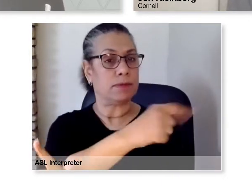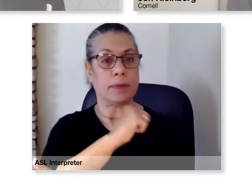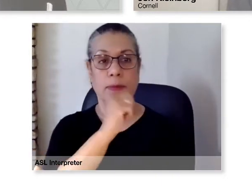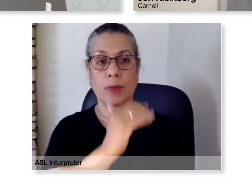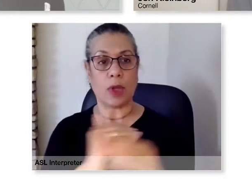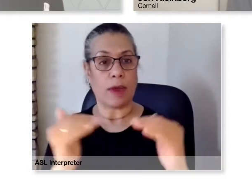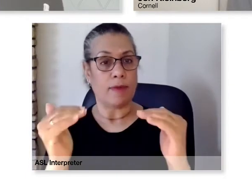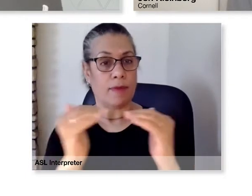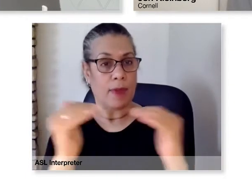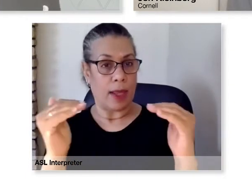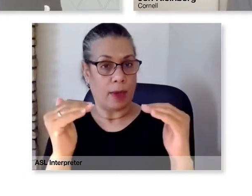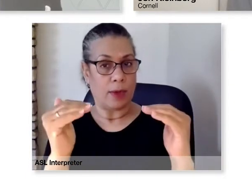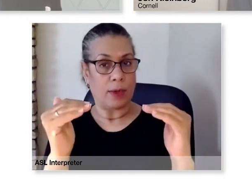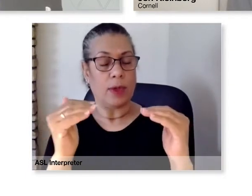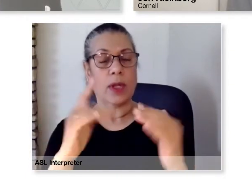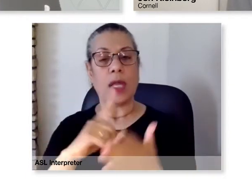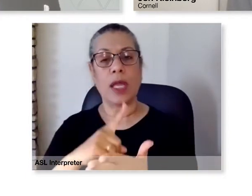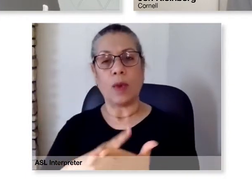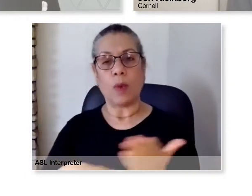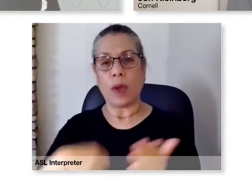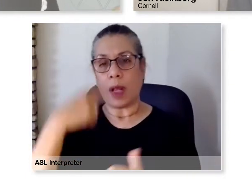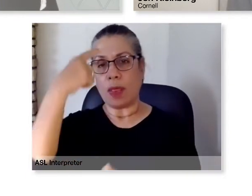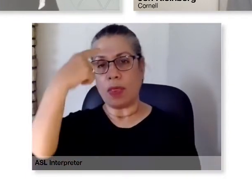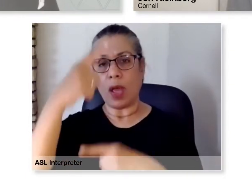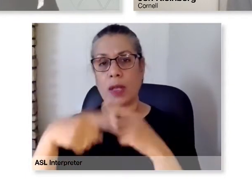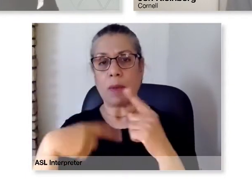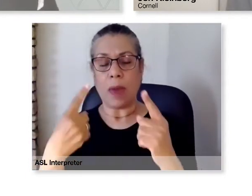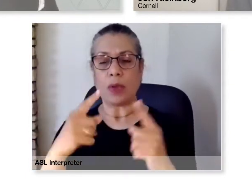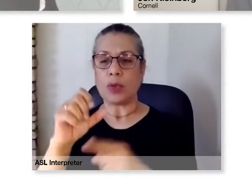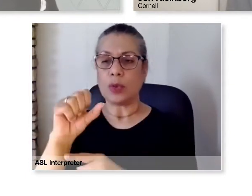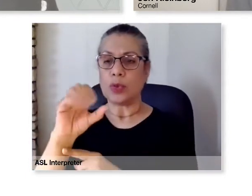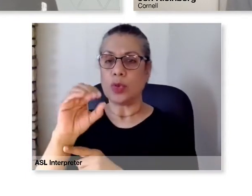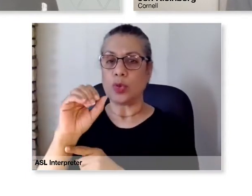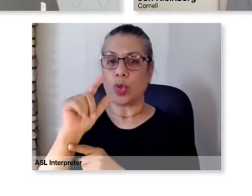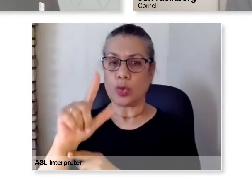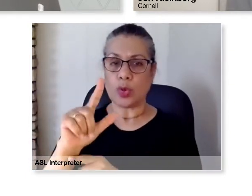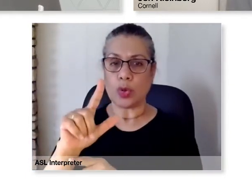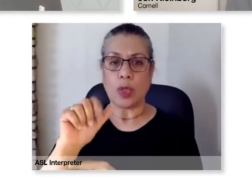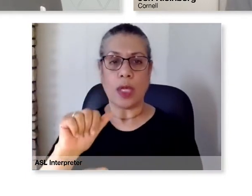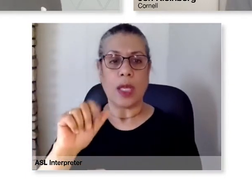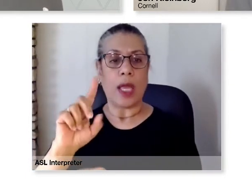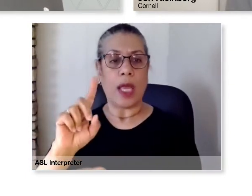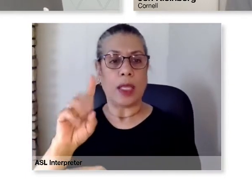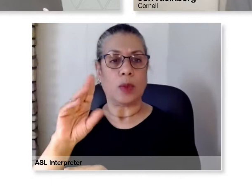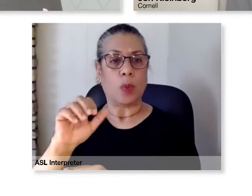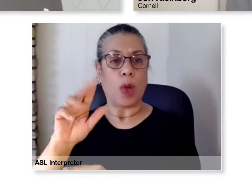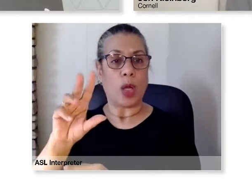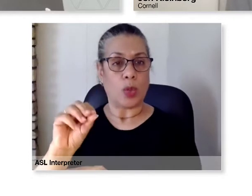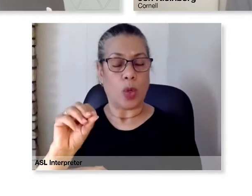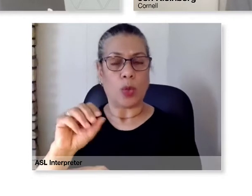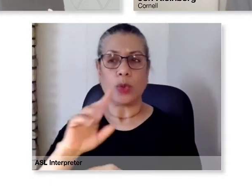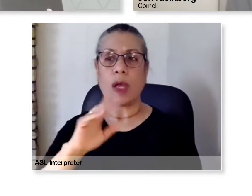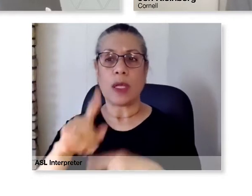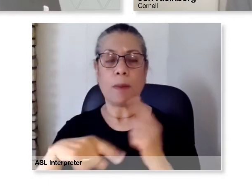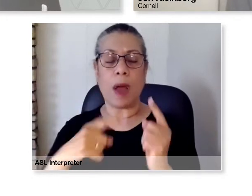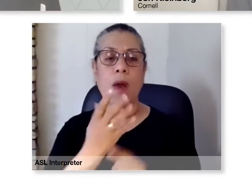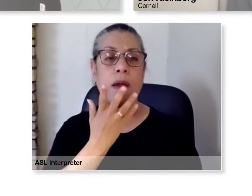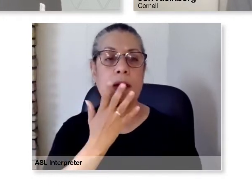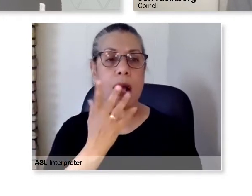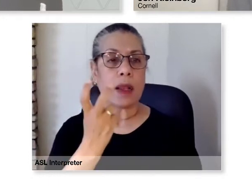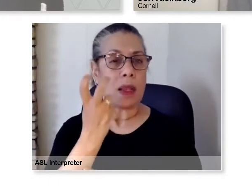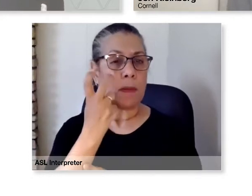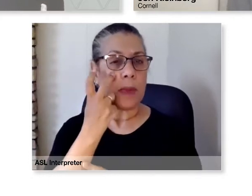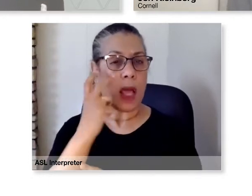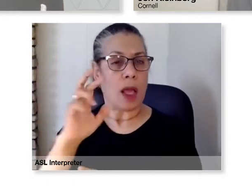really reminded me on the social side is of Eduardo Bonilla Silva's work on colorblind racism, in which he